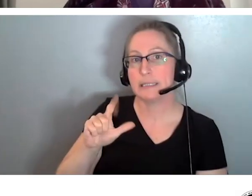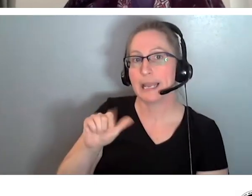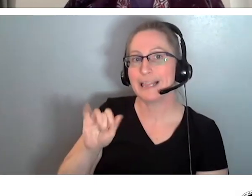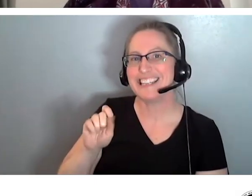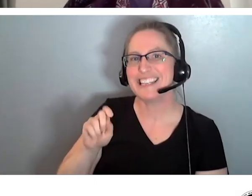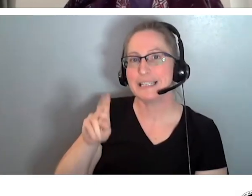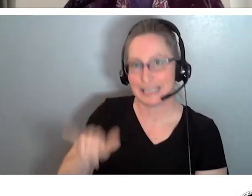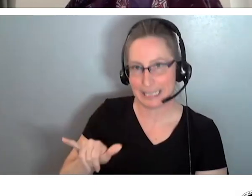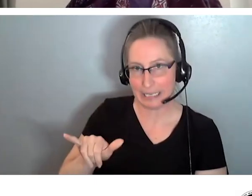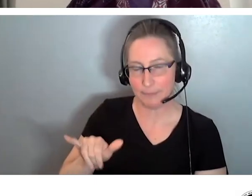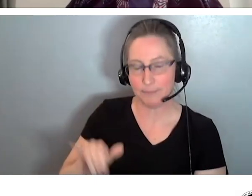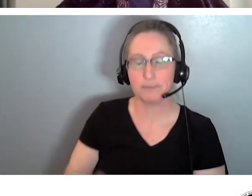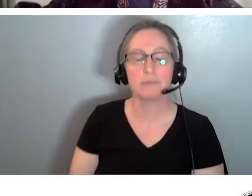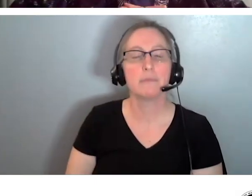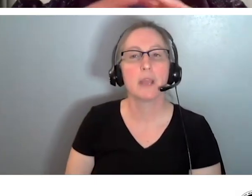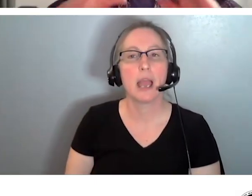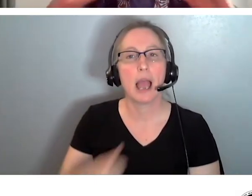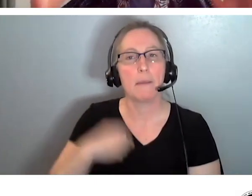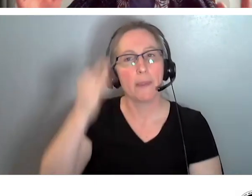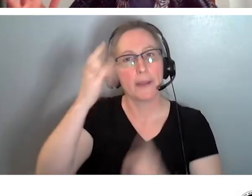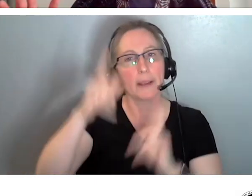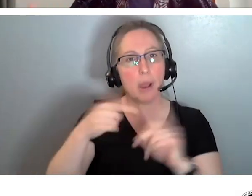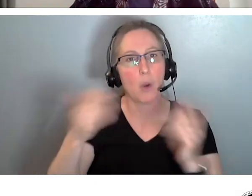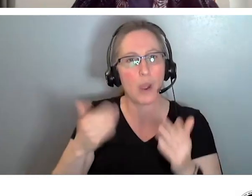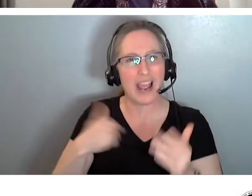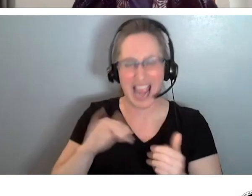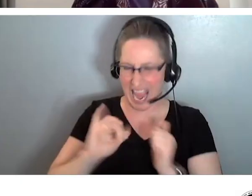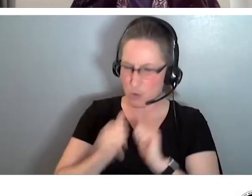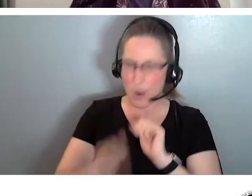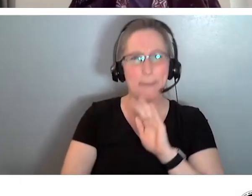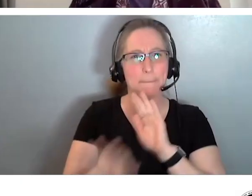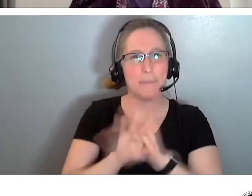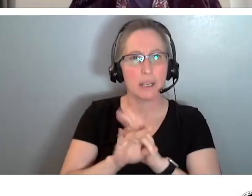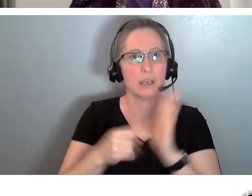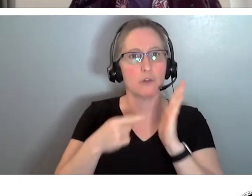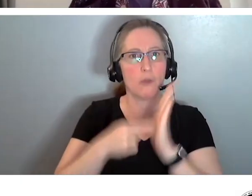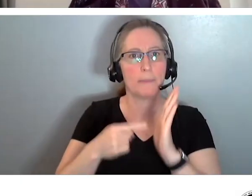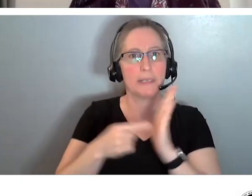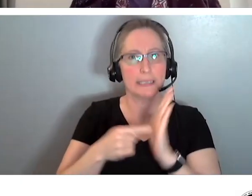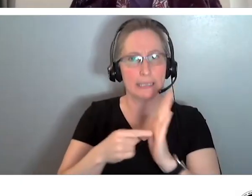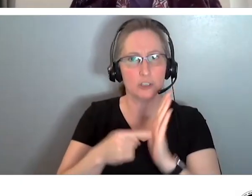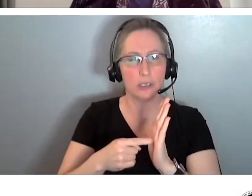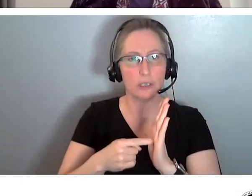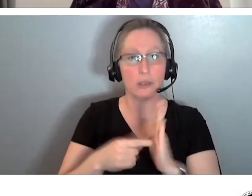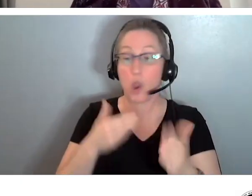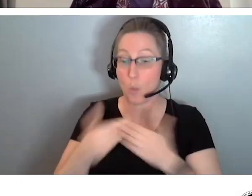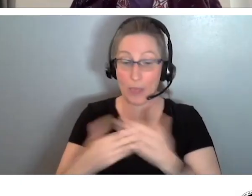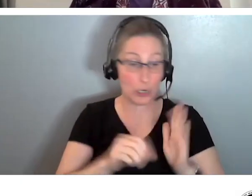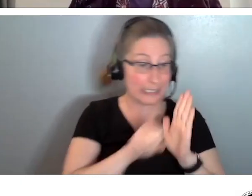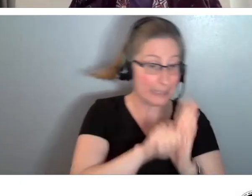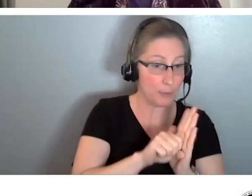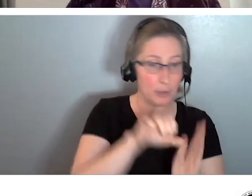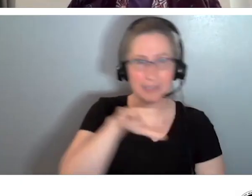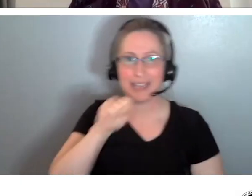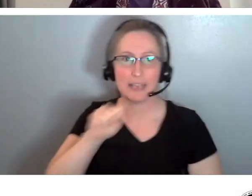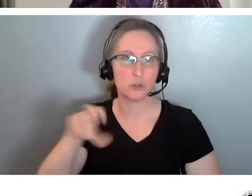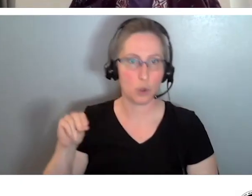saliency. So I'm thinking about how we're going to select representations, whether they are symbols or